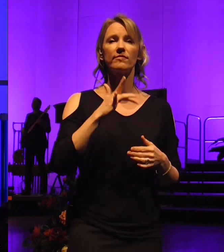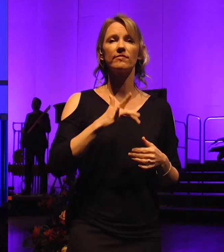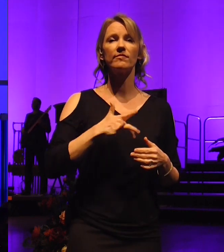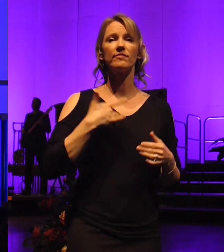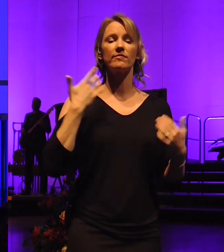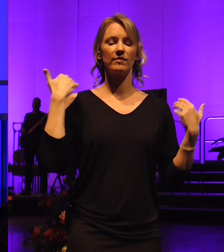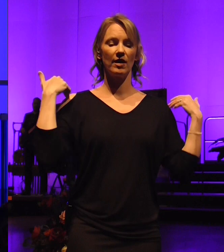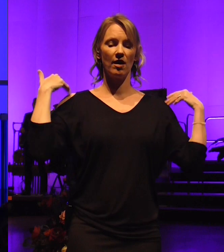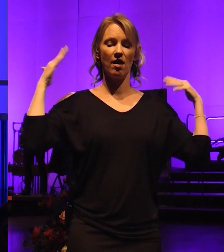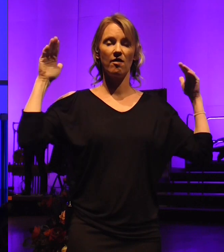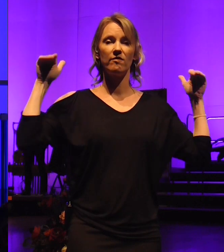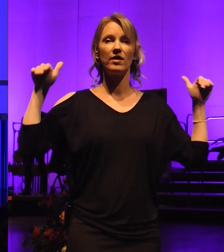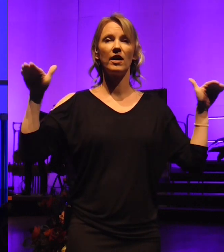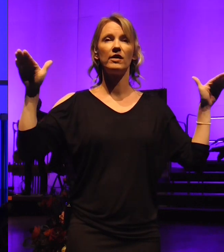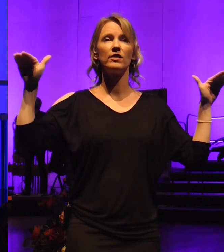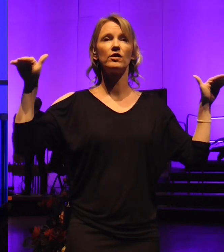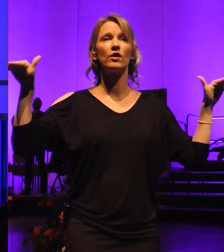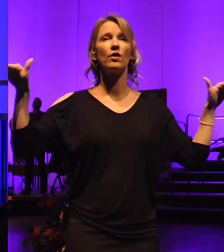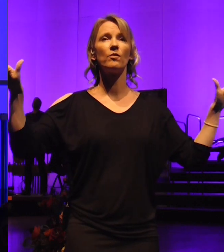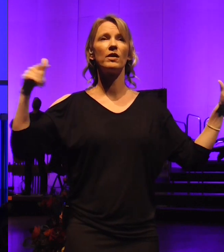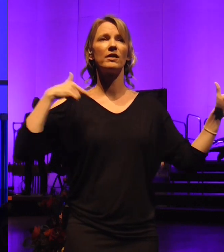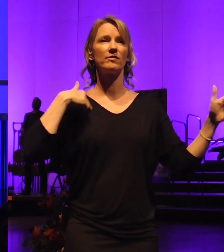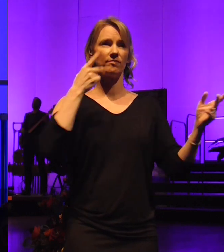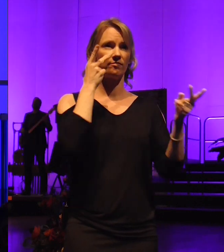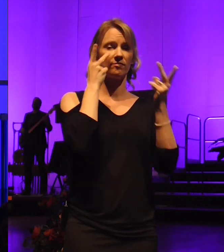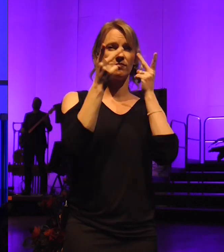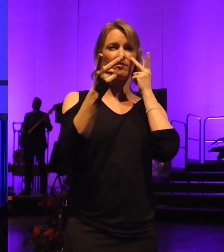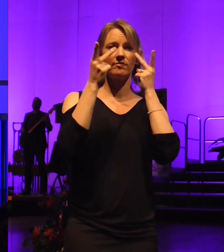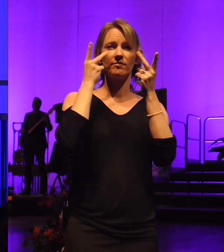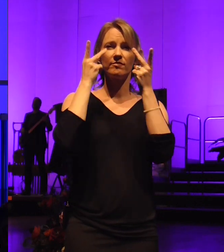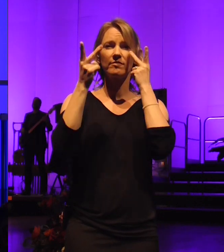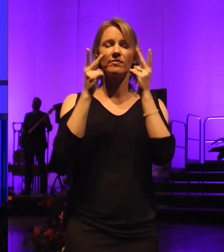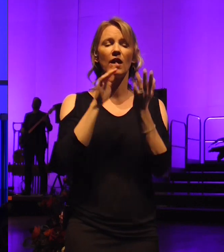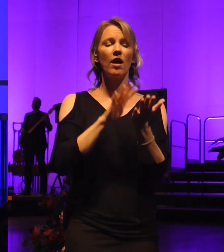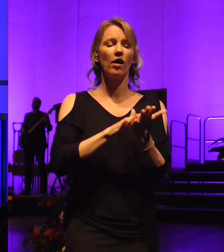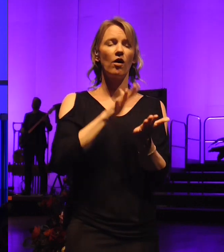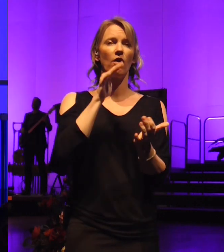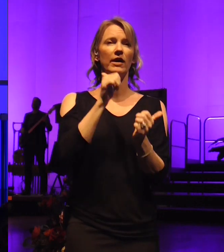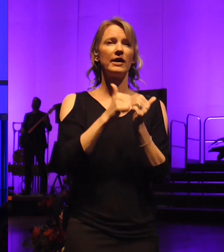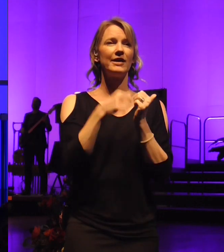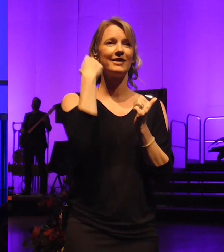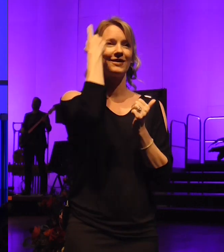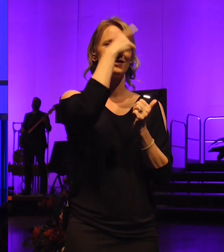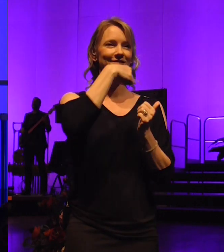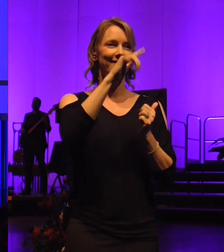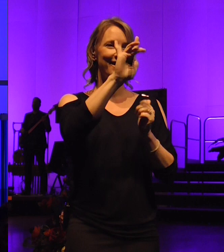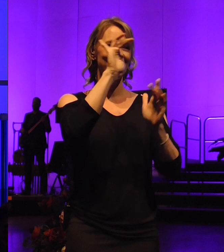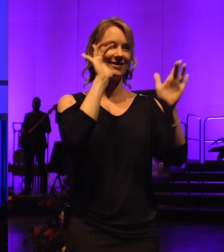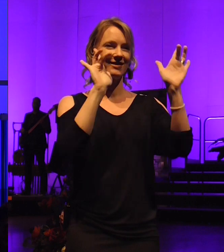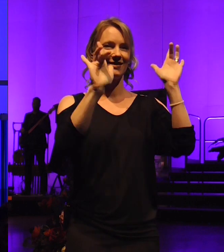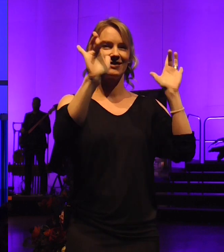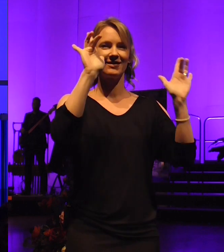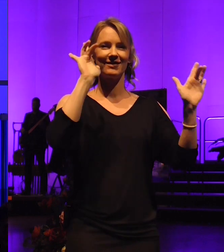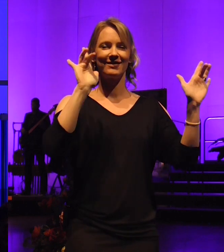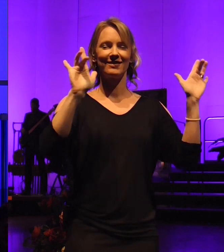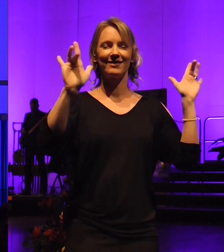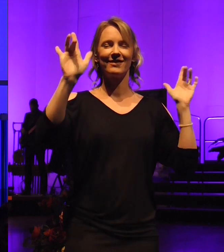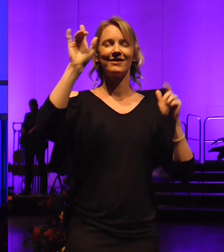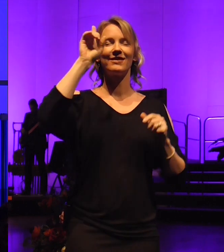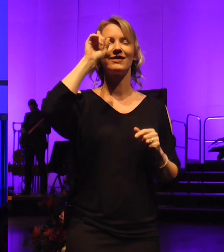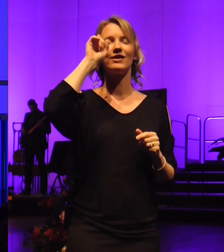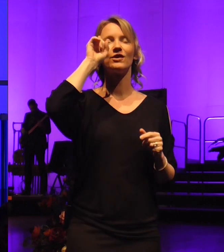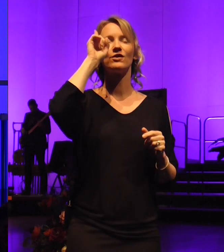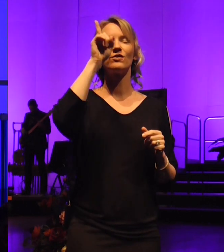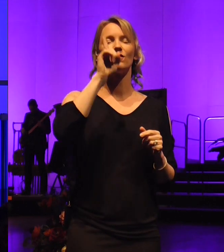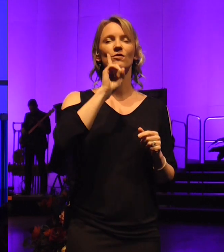I can hear the brush of angel wings. I see glory on each